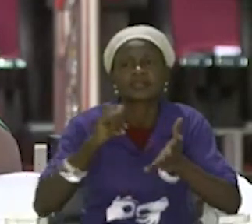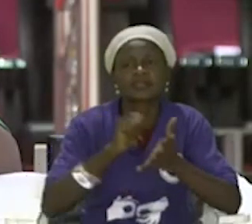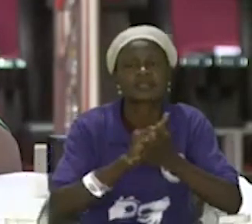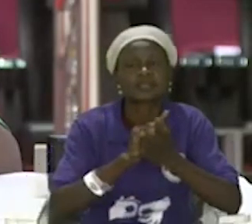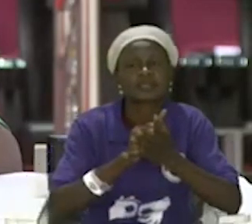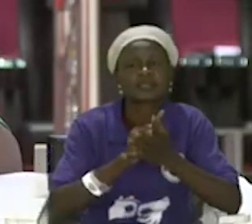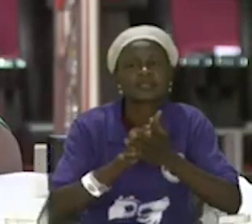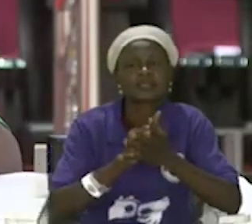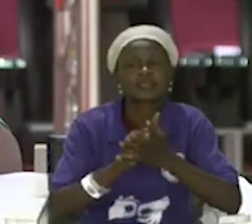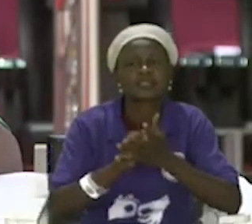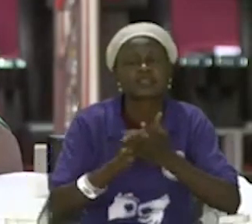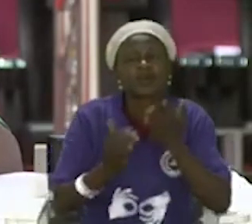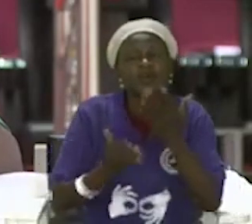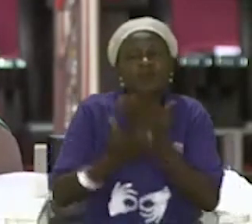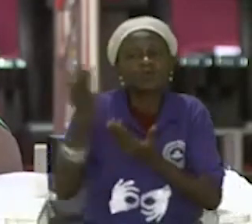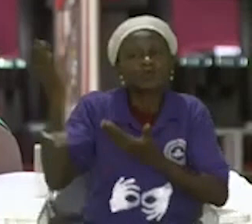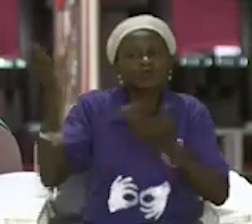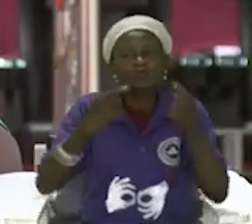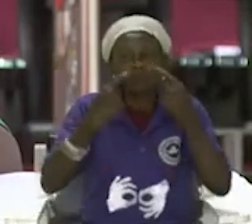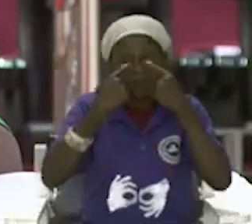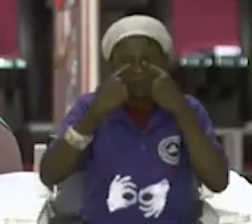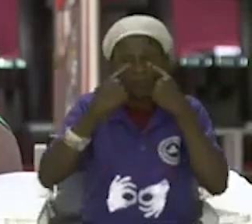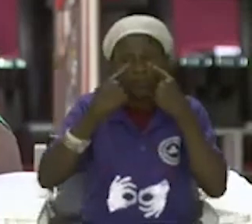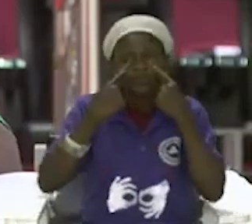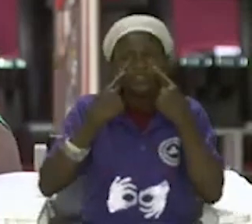almost brought tears to my eyes.